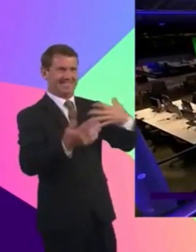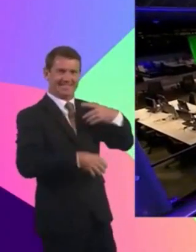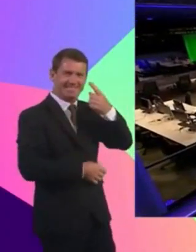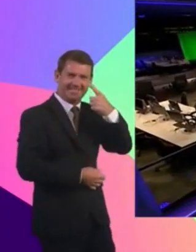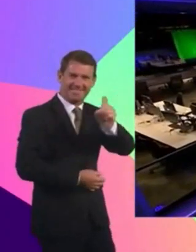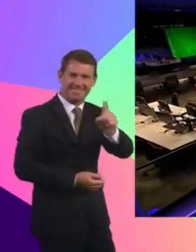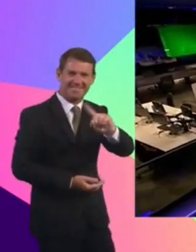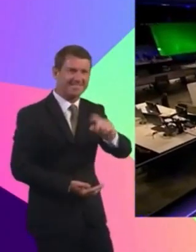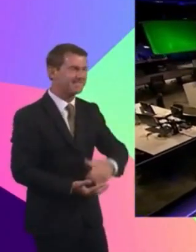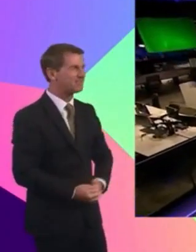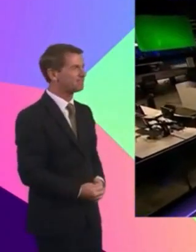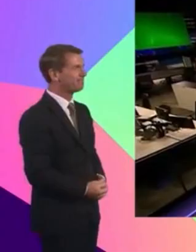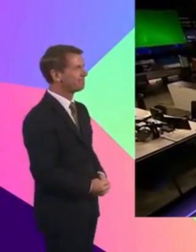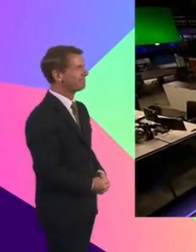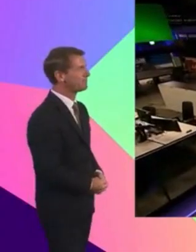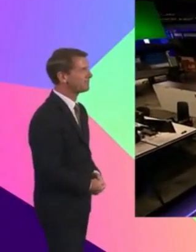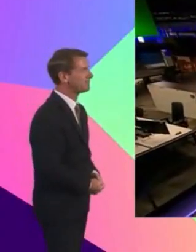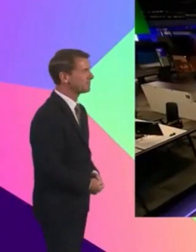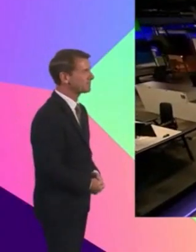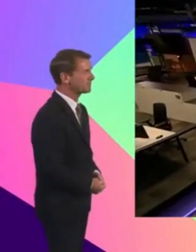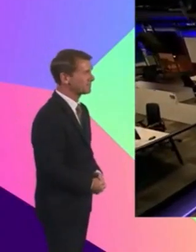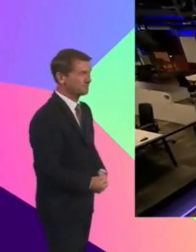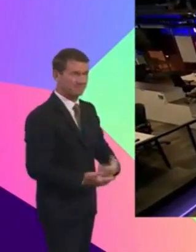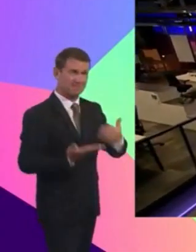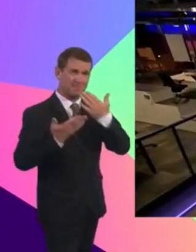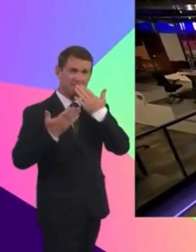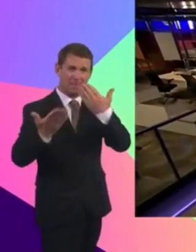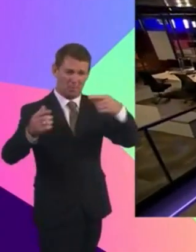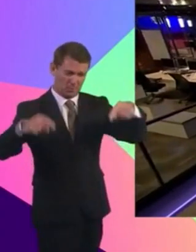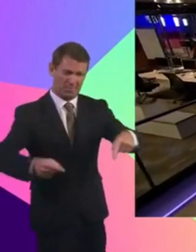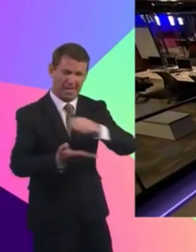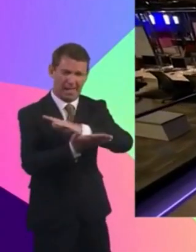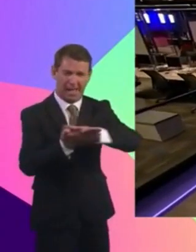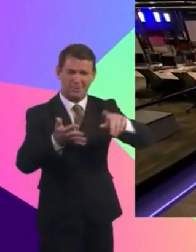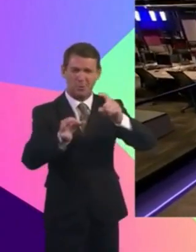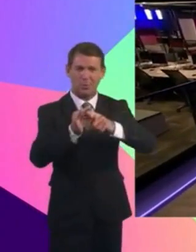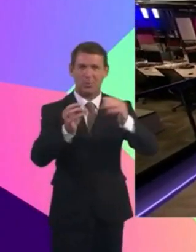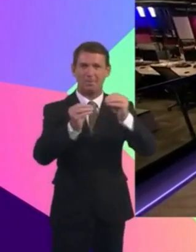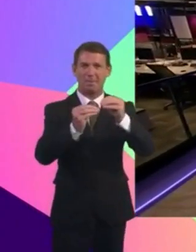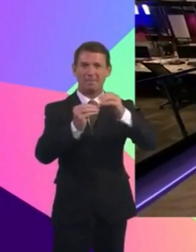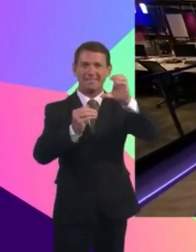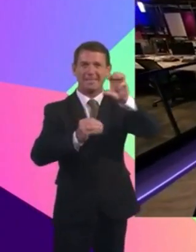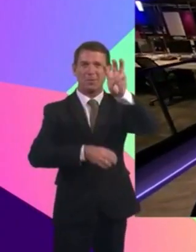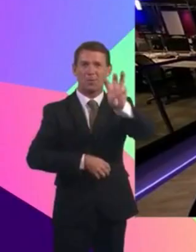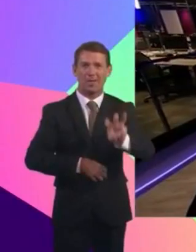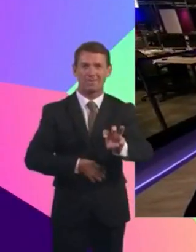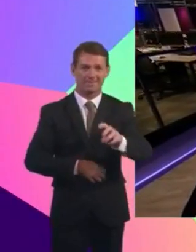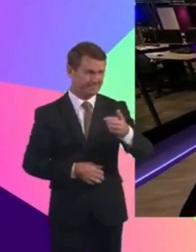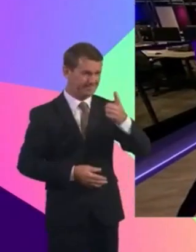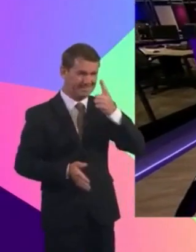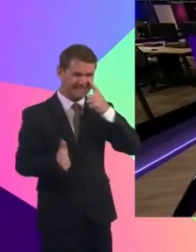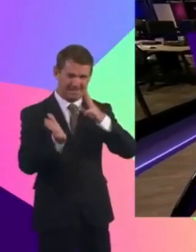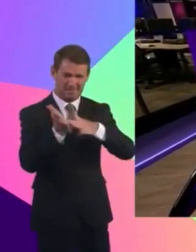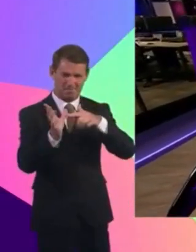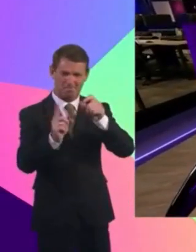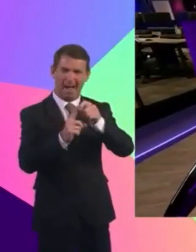over, and our exit poll is predicting that the Conservatives are the largest party. It is only an exit poll. I think we